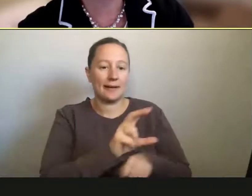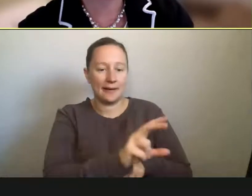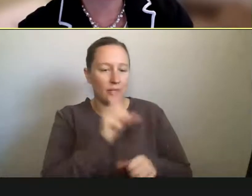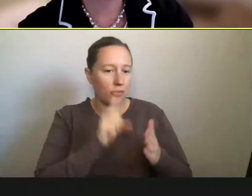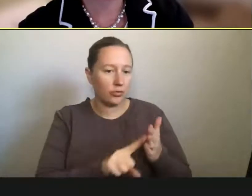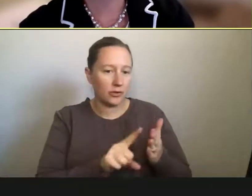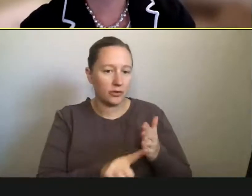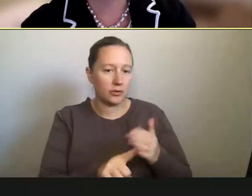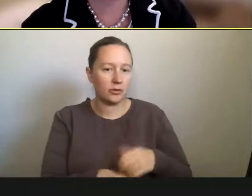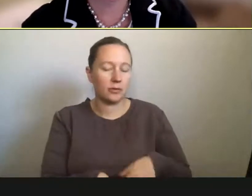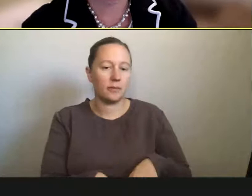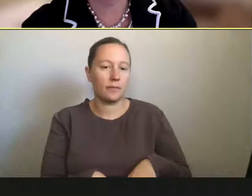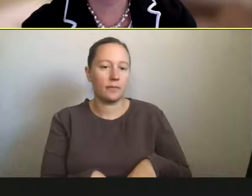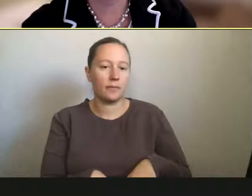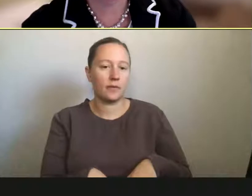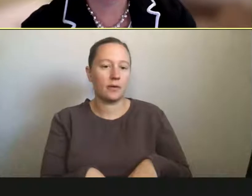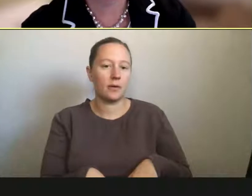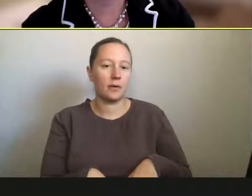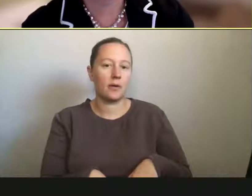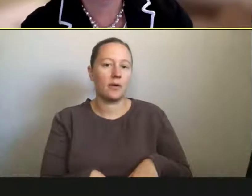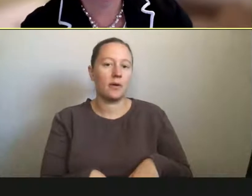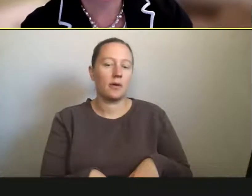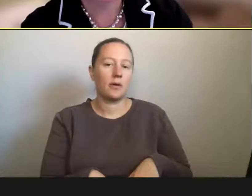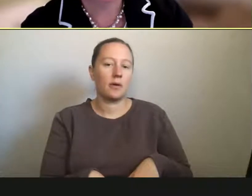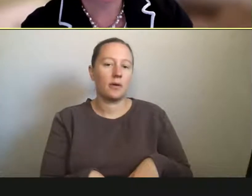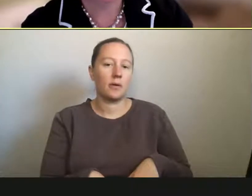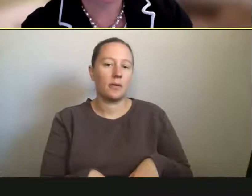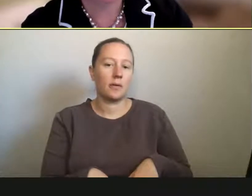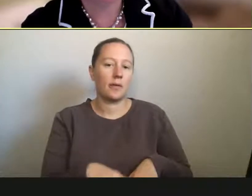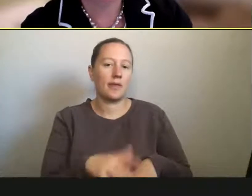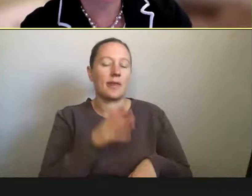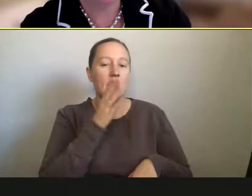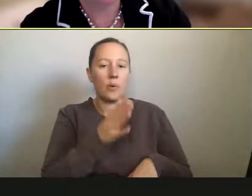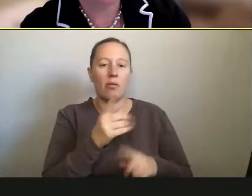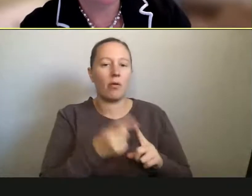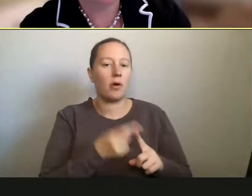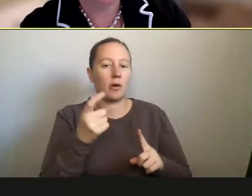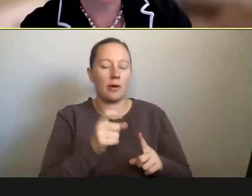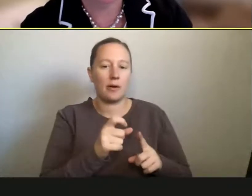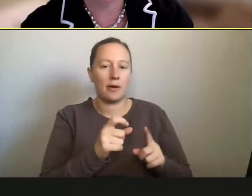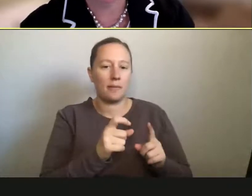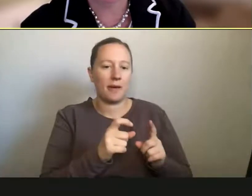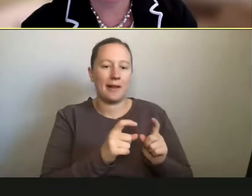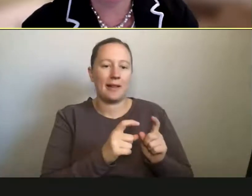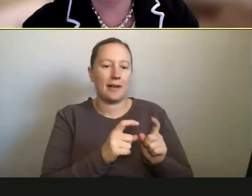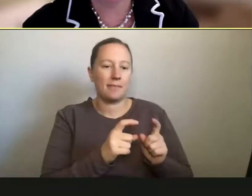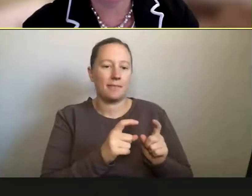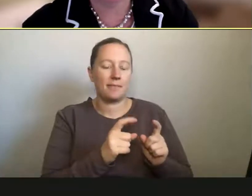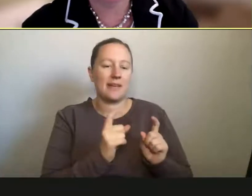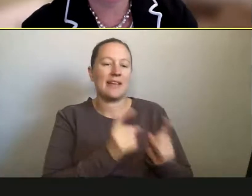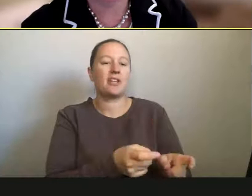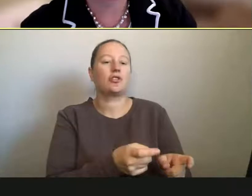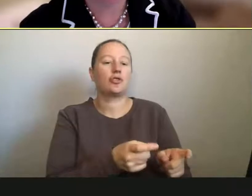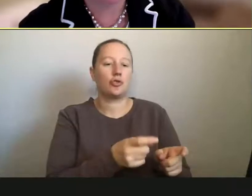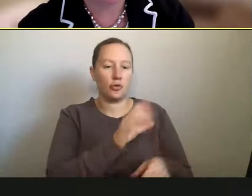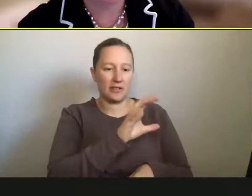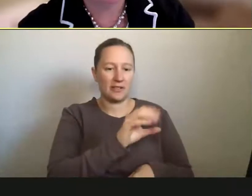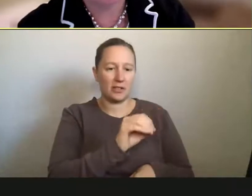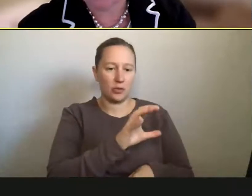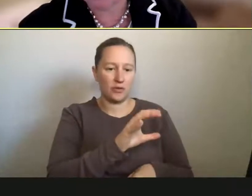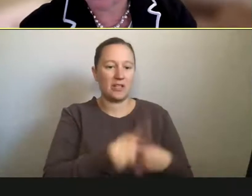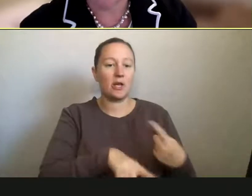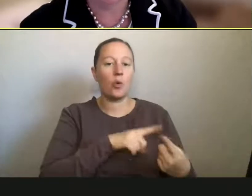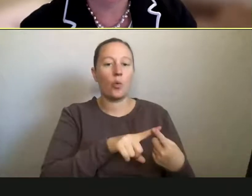NIH automatically deems issued the COC when the grant is awarded, or when